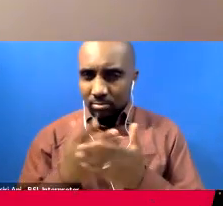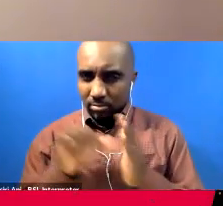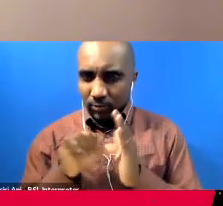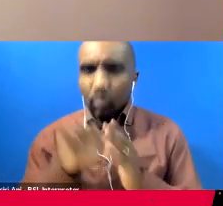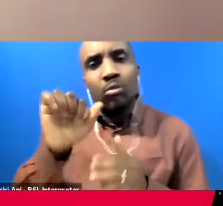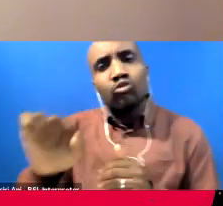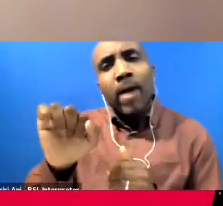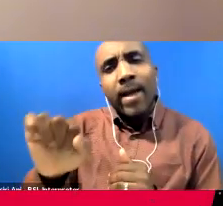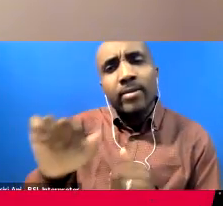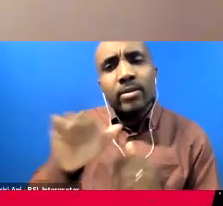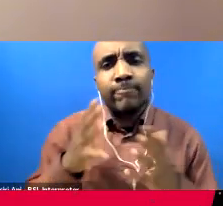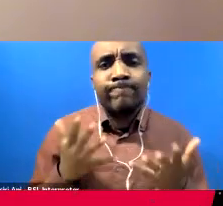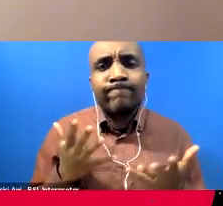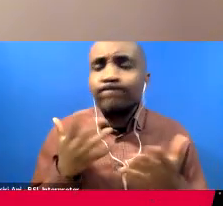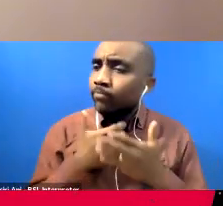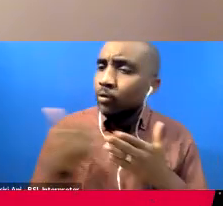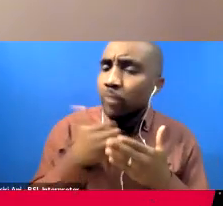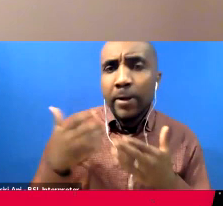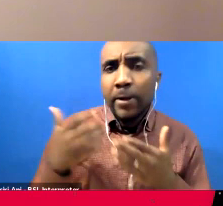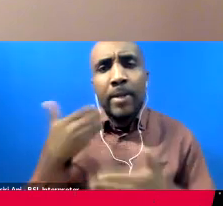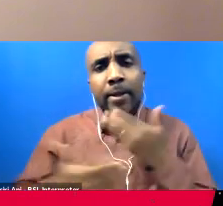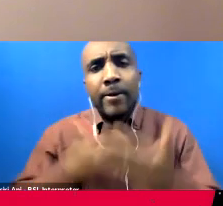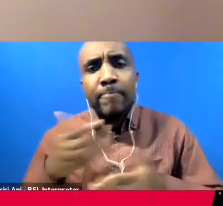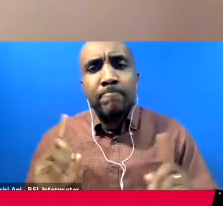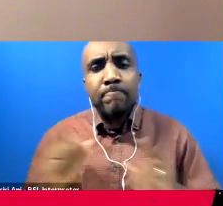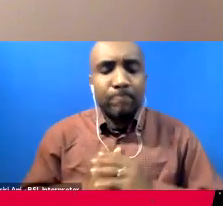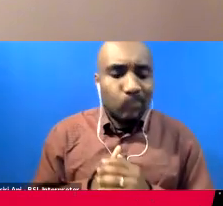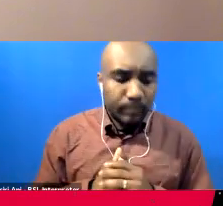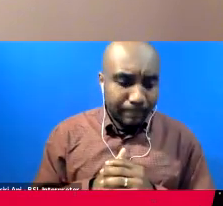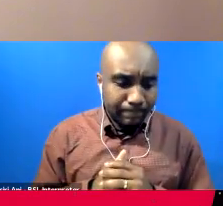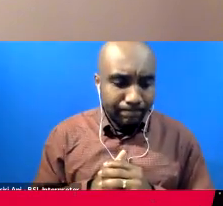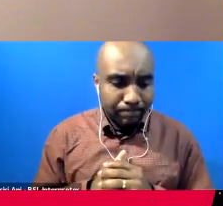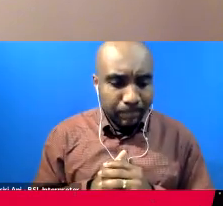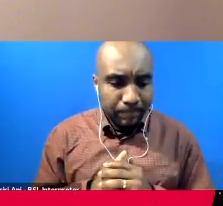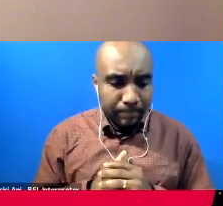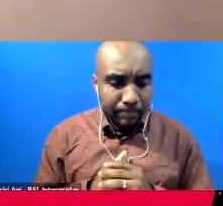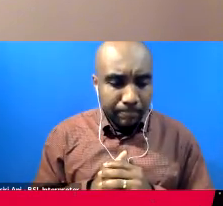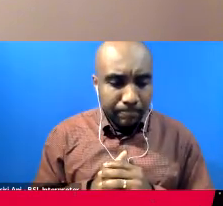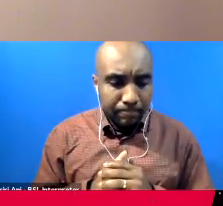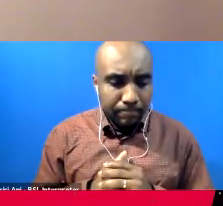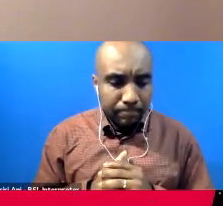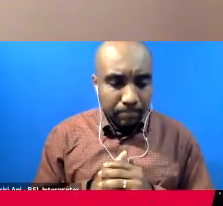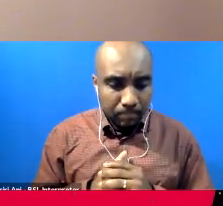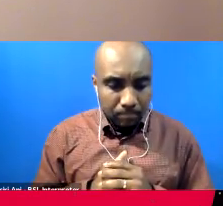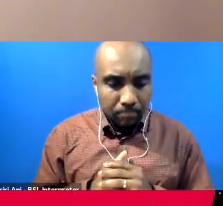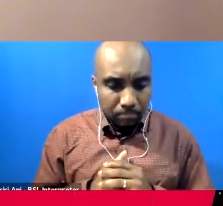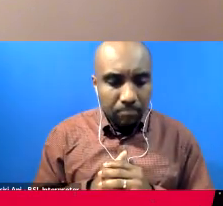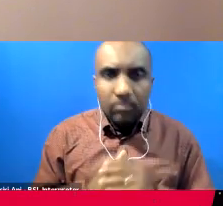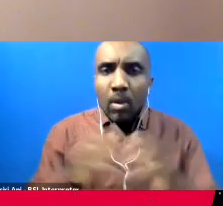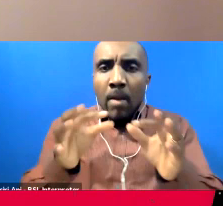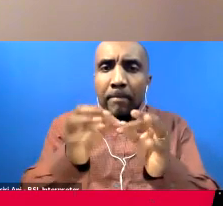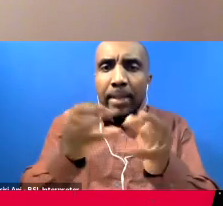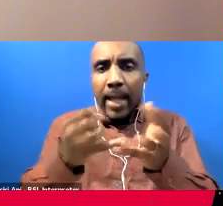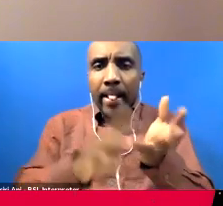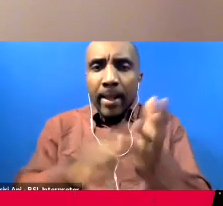right. It's I often talk about the fact that the conversations surrounding BLM this